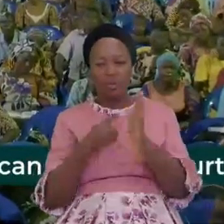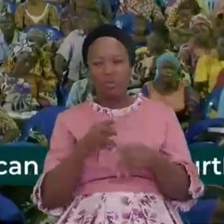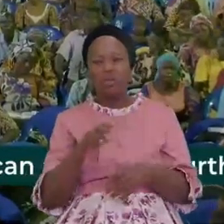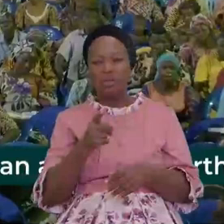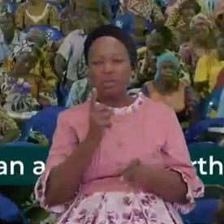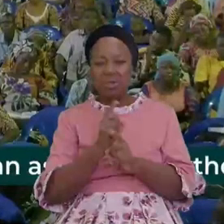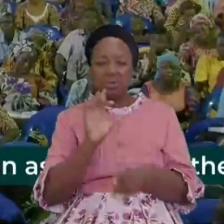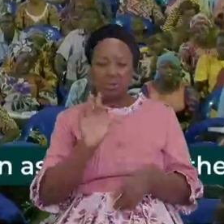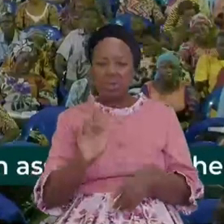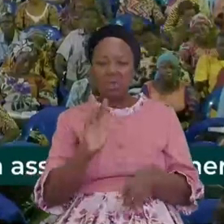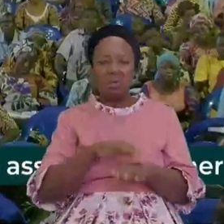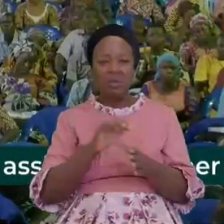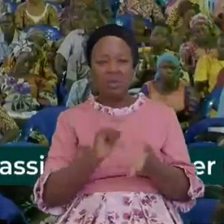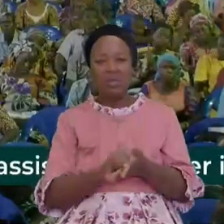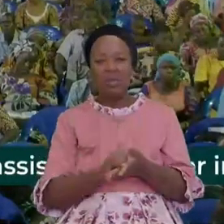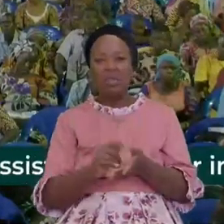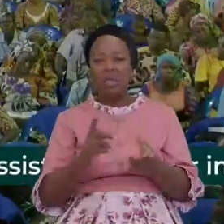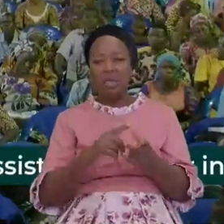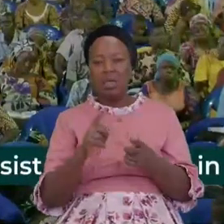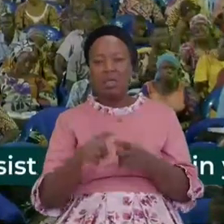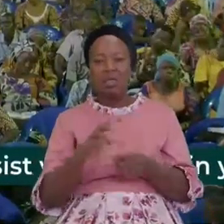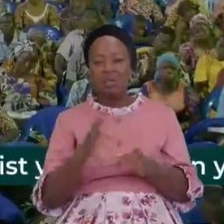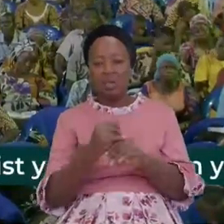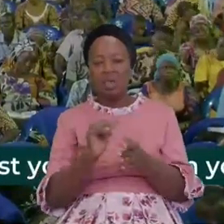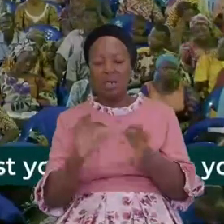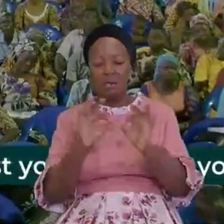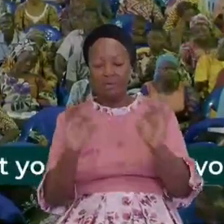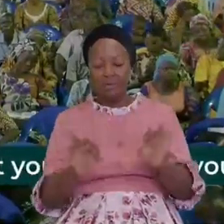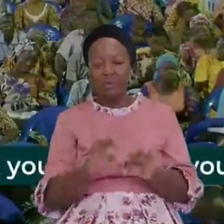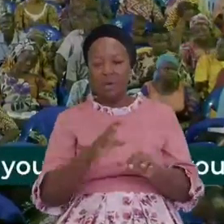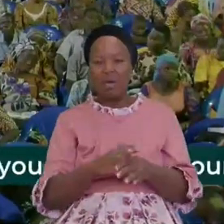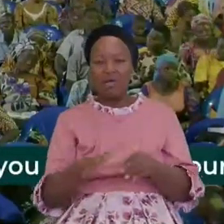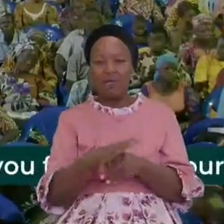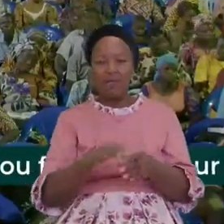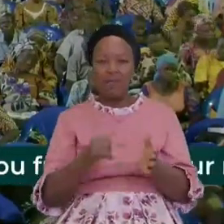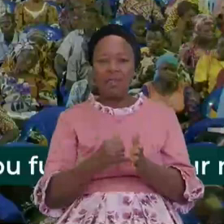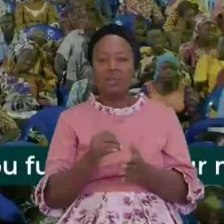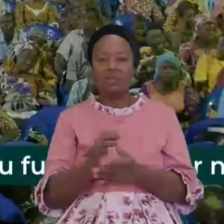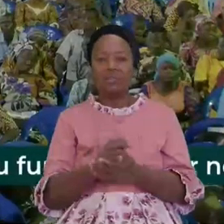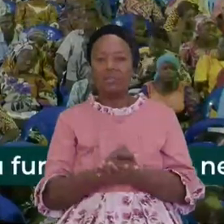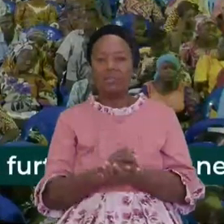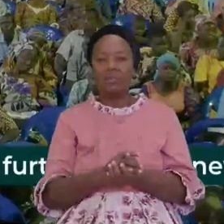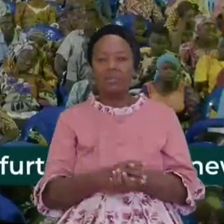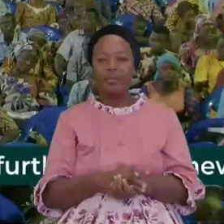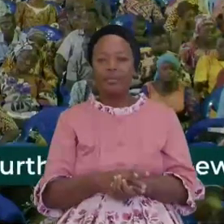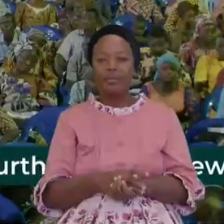being shown. So you just need to click on that link and you will get the form that you fill in.